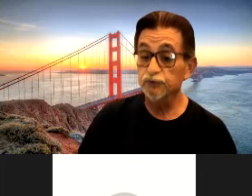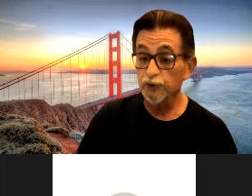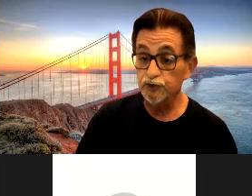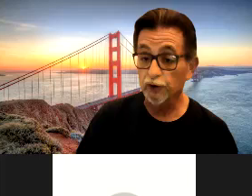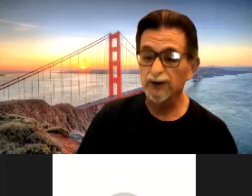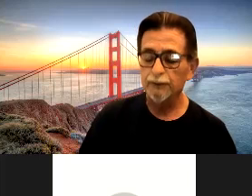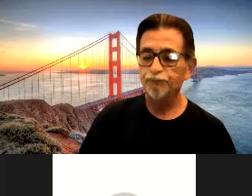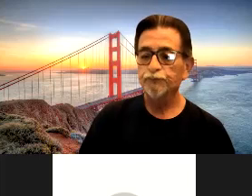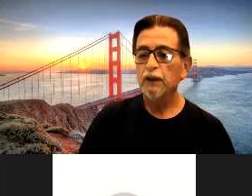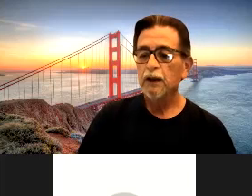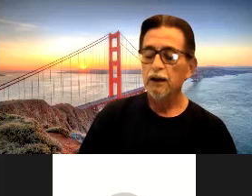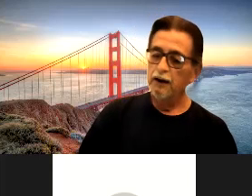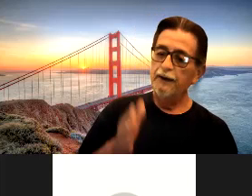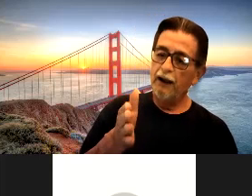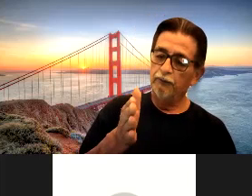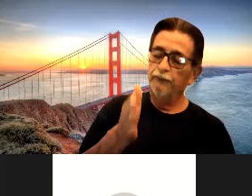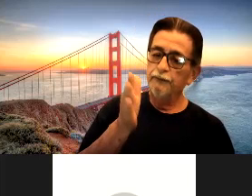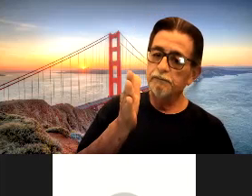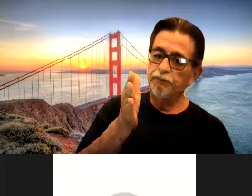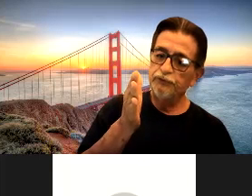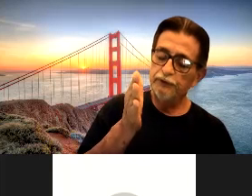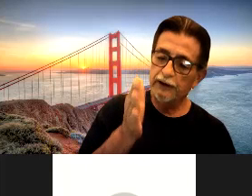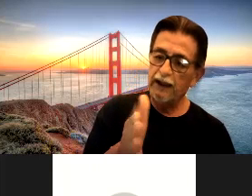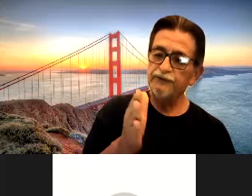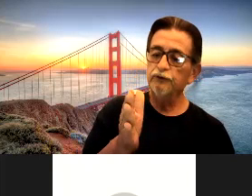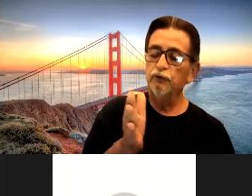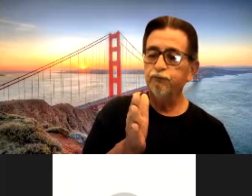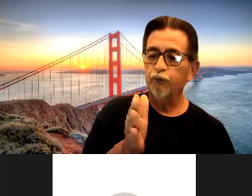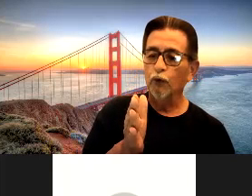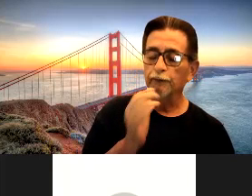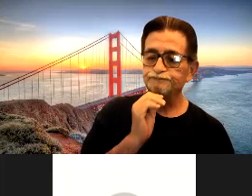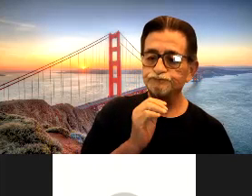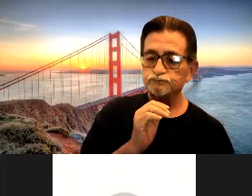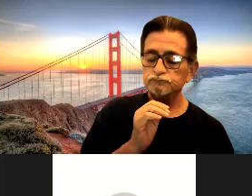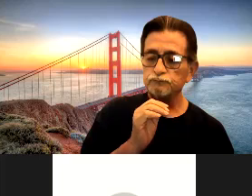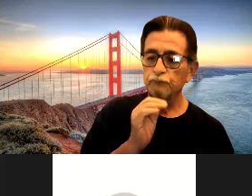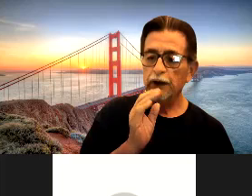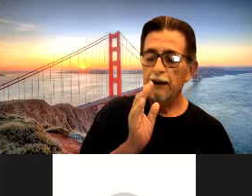a +3 charge. Now, the guys in group 4,